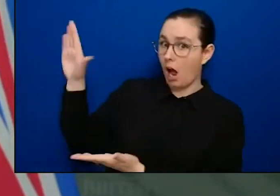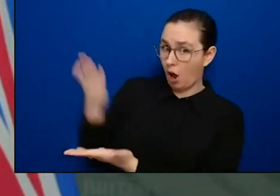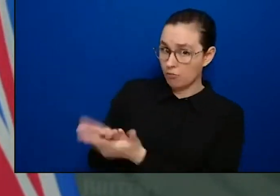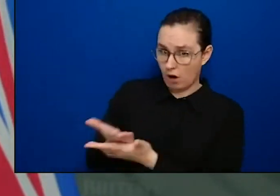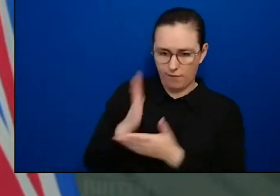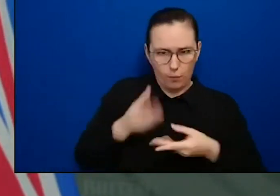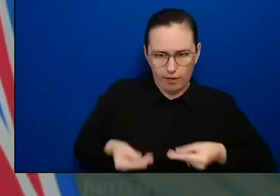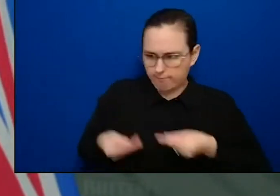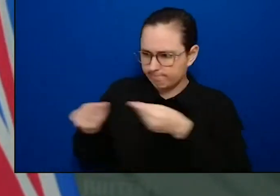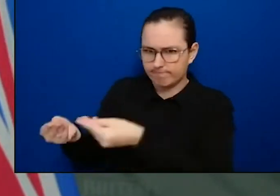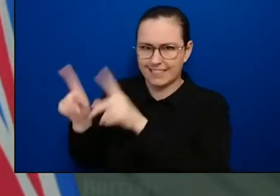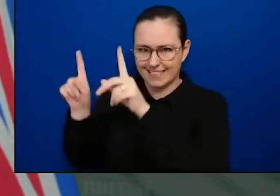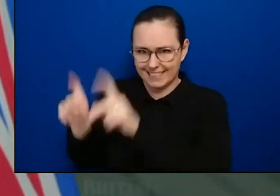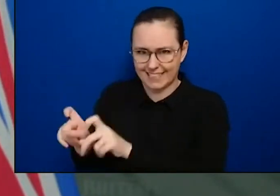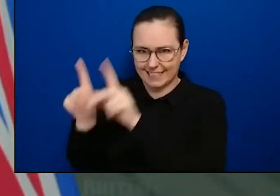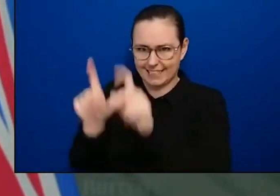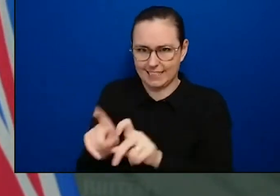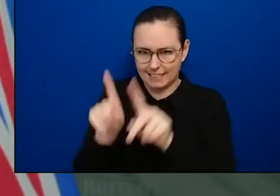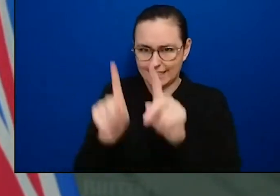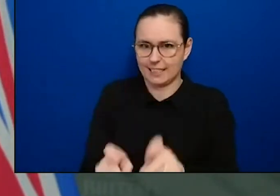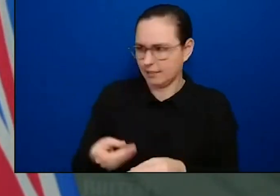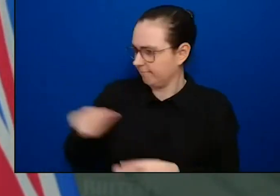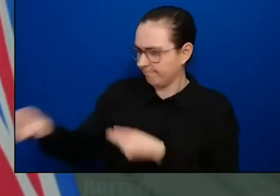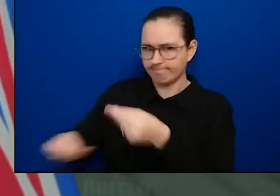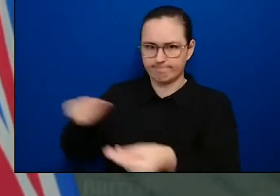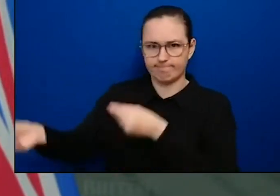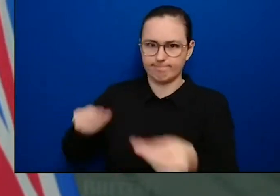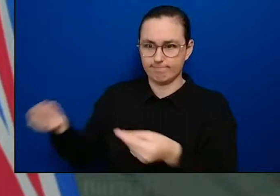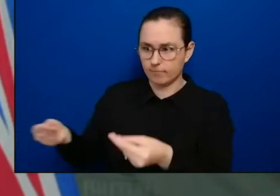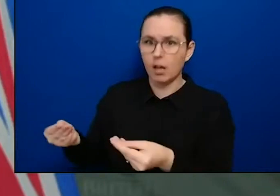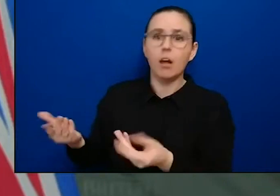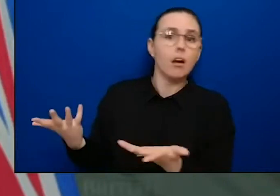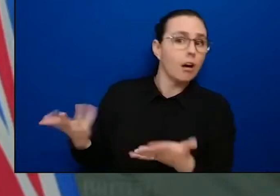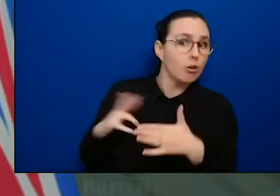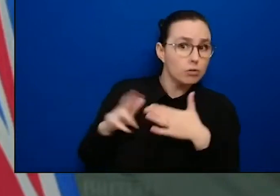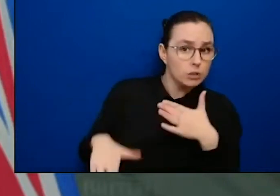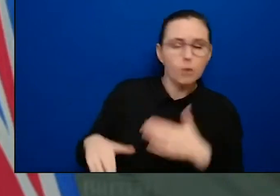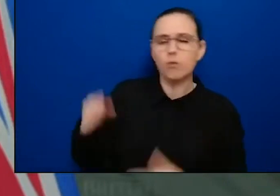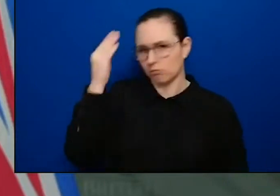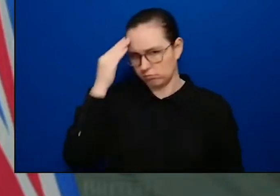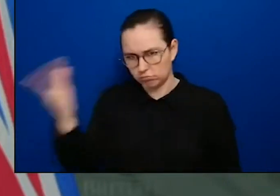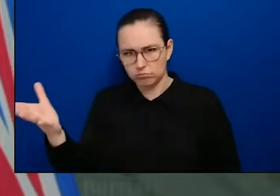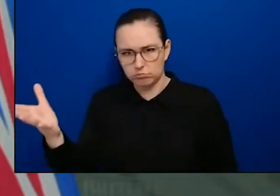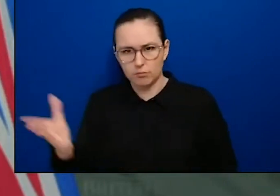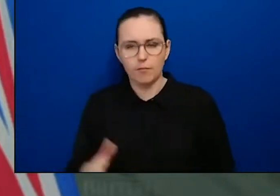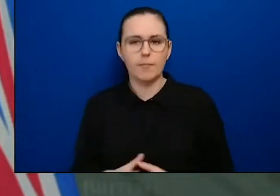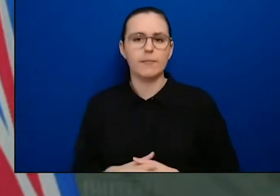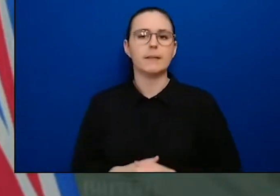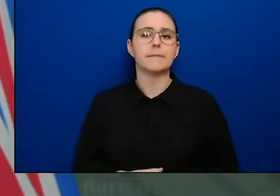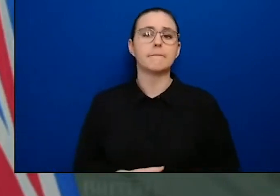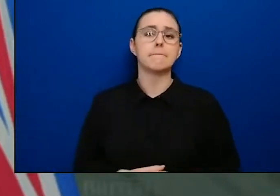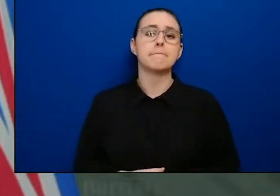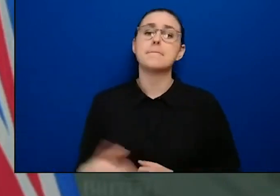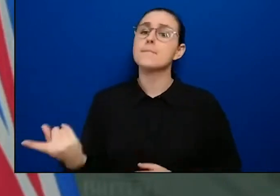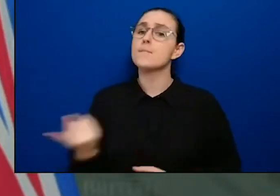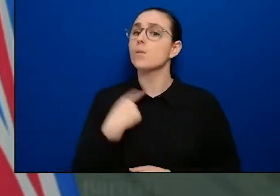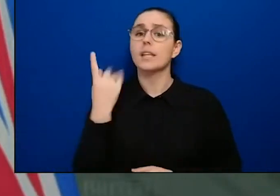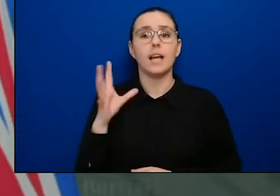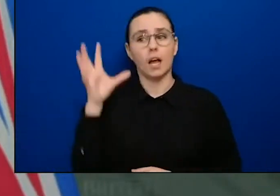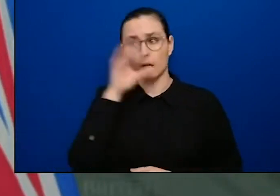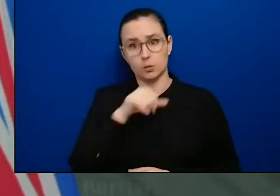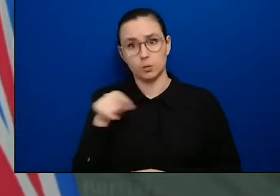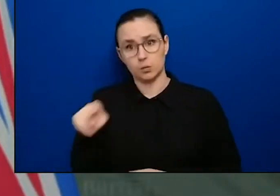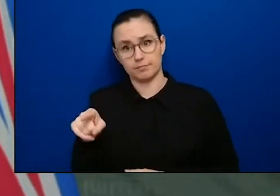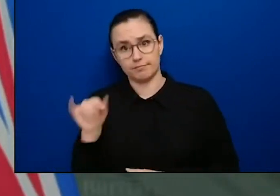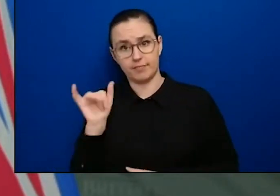number of providers to provide the tests and deliver the results to individuals. And obviously, we're assuming that the protocols will be in place, and I expect they